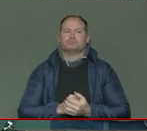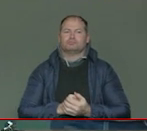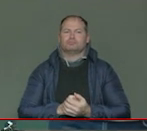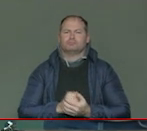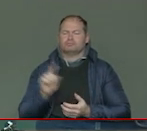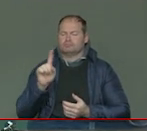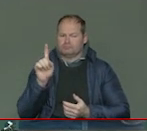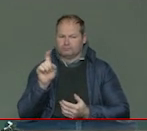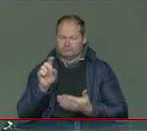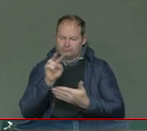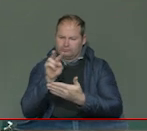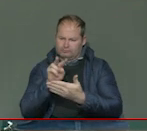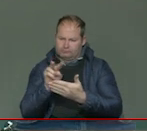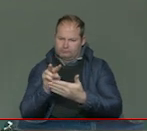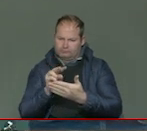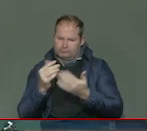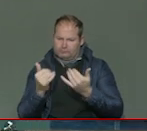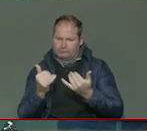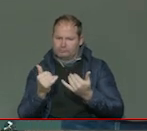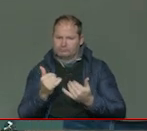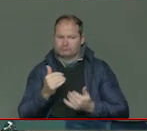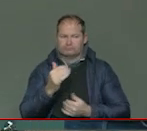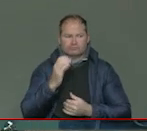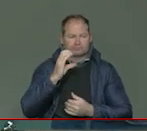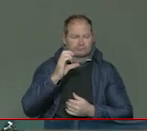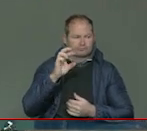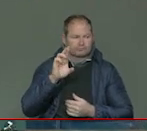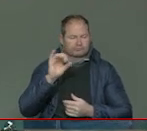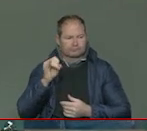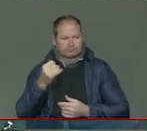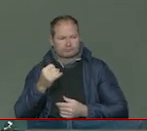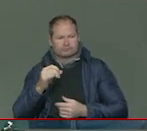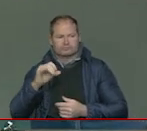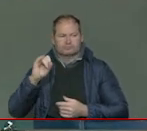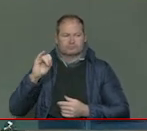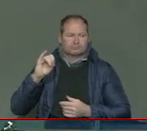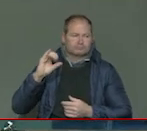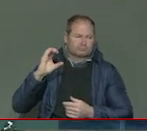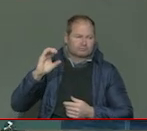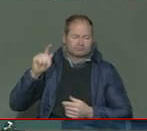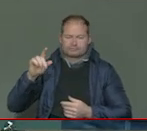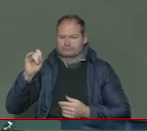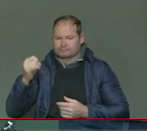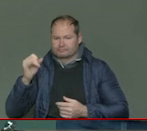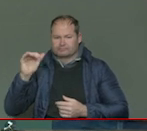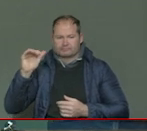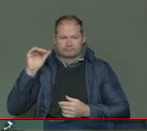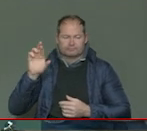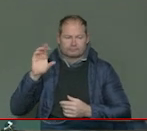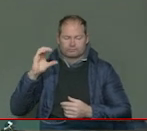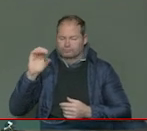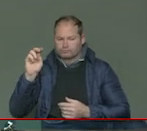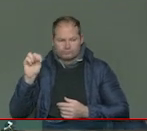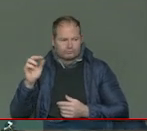you decide, must it be in my CRJ, must it be in my CPJ, must it be in my bank recon, must it be in both, and then